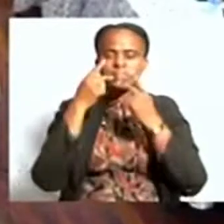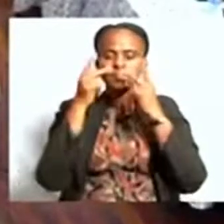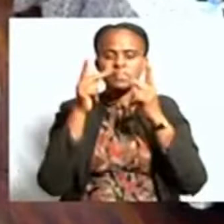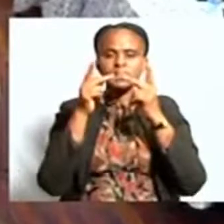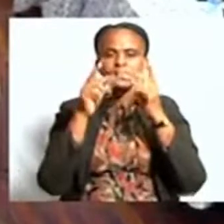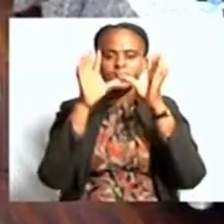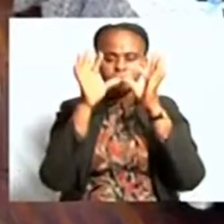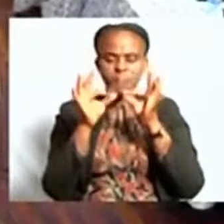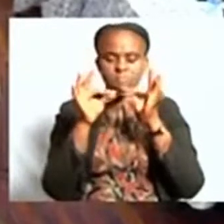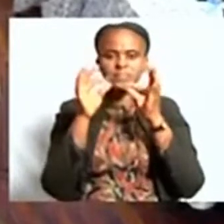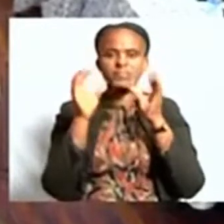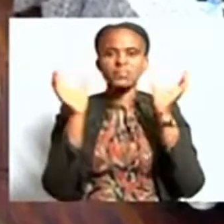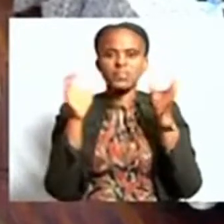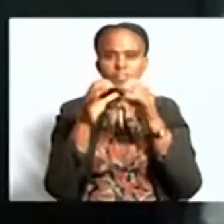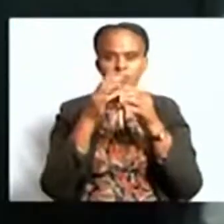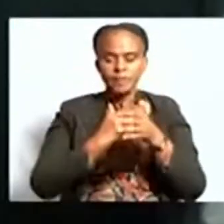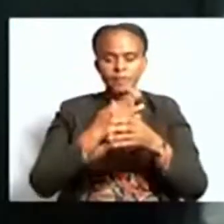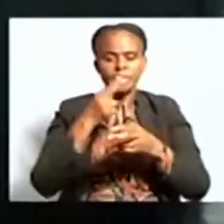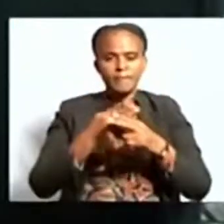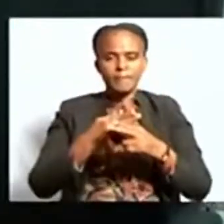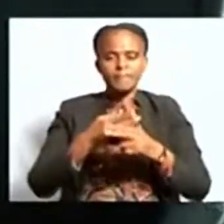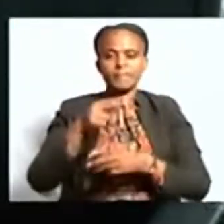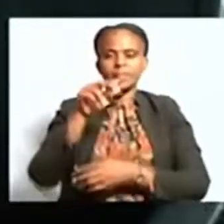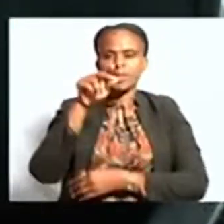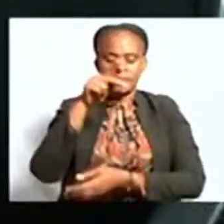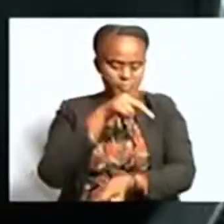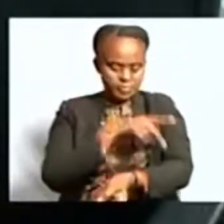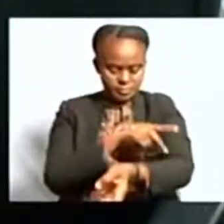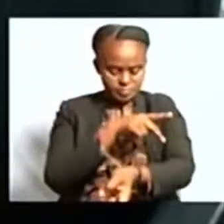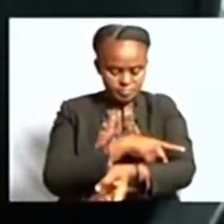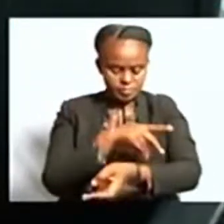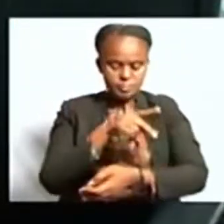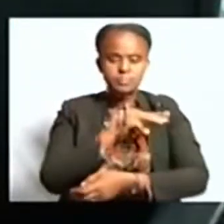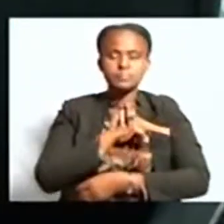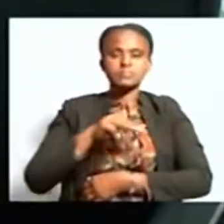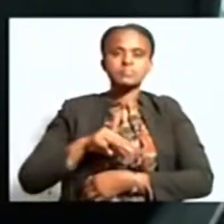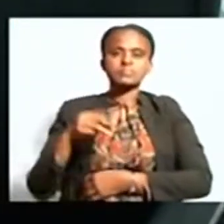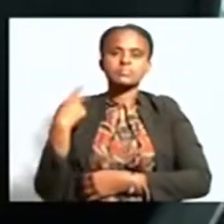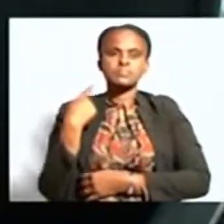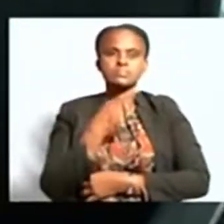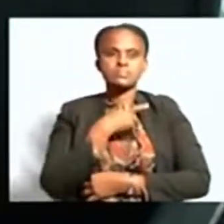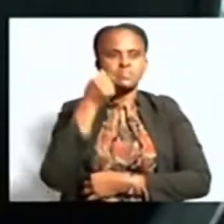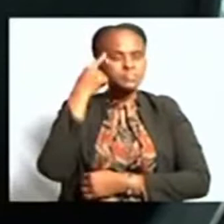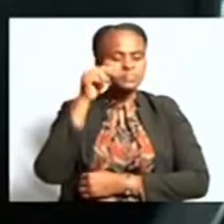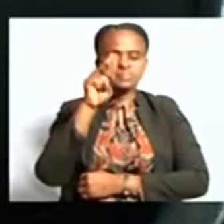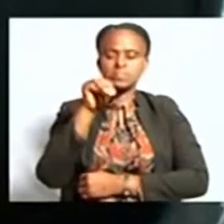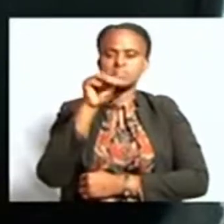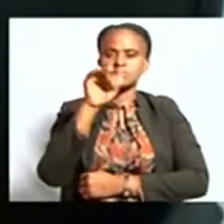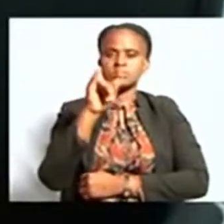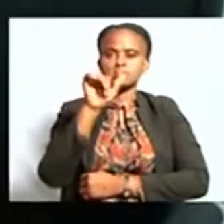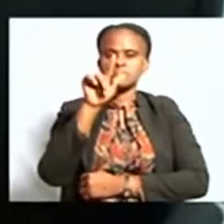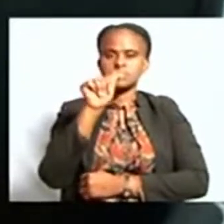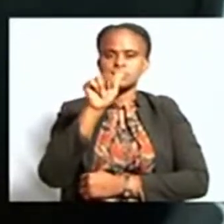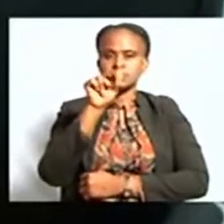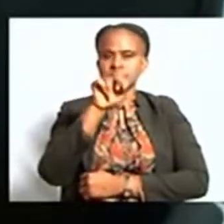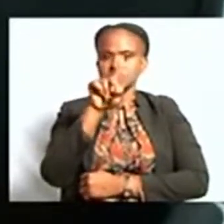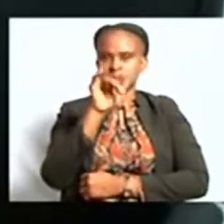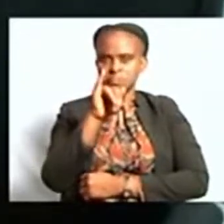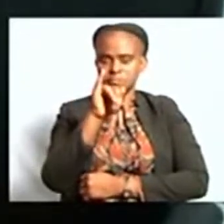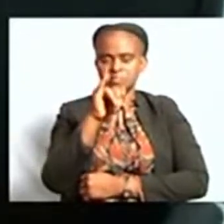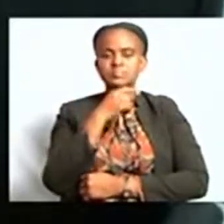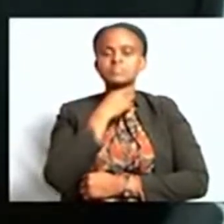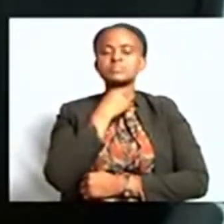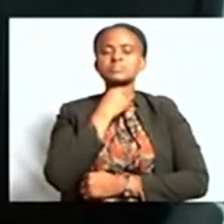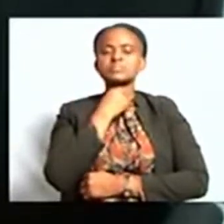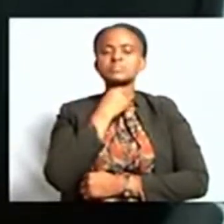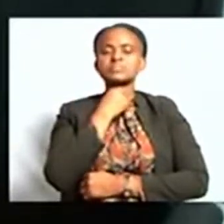Good morning, all. My name is Melesiana Piri, Member of Parliament for Milanzi constituency in Katete Eastern Province and a